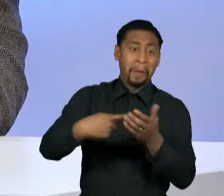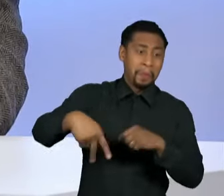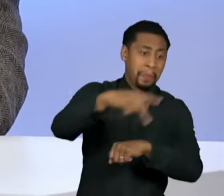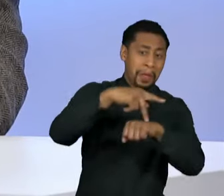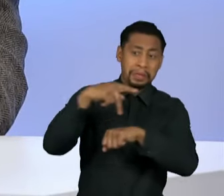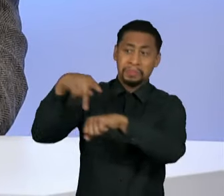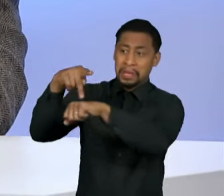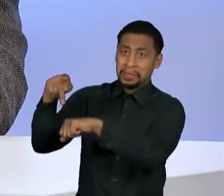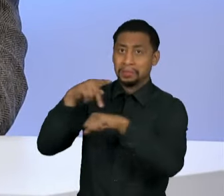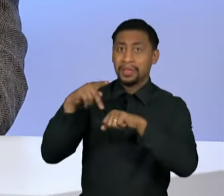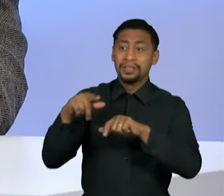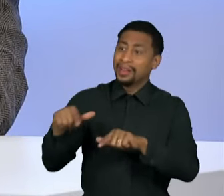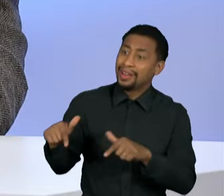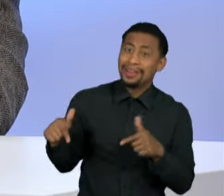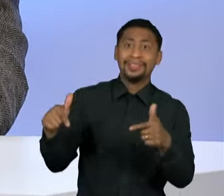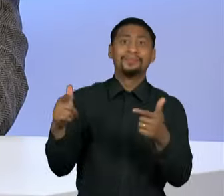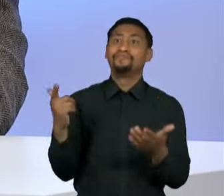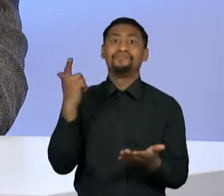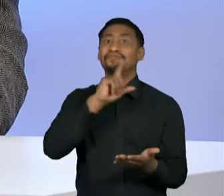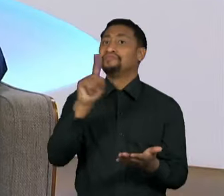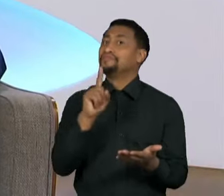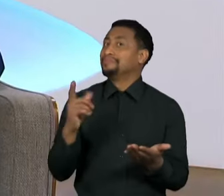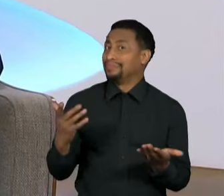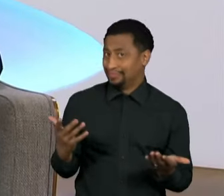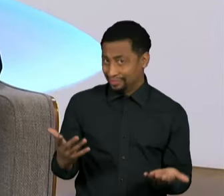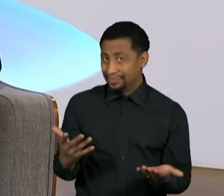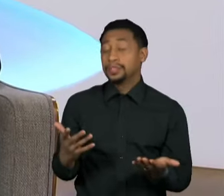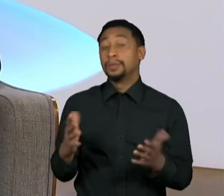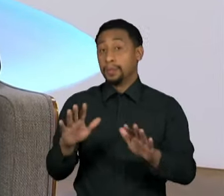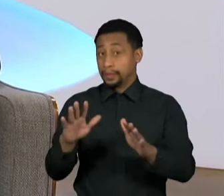haven't done to any great extent successfully,